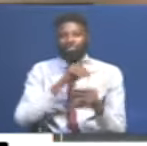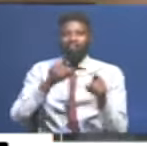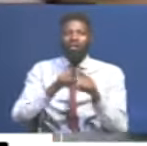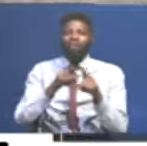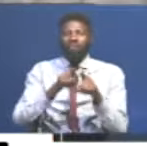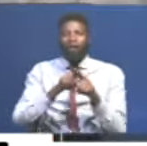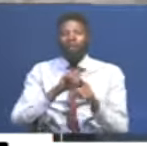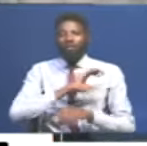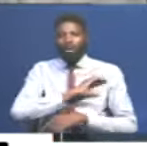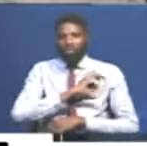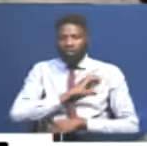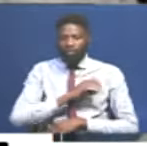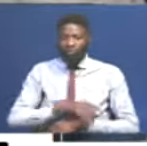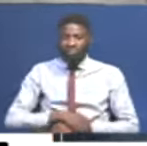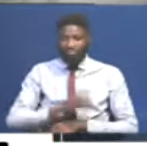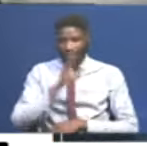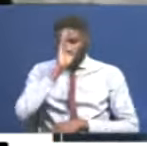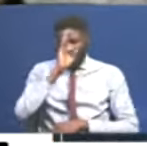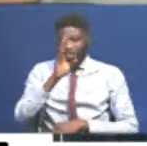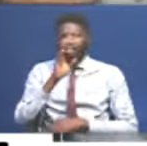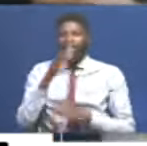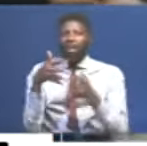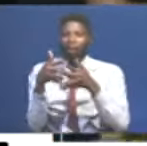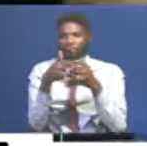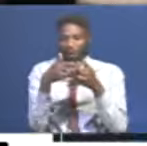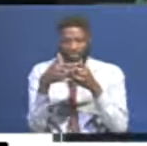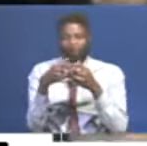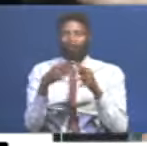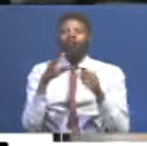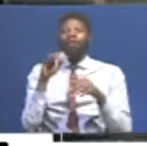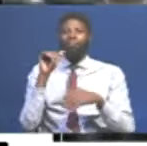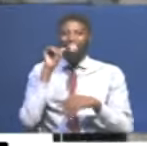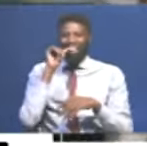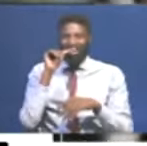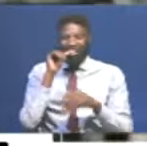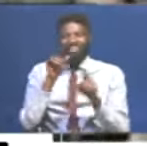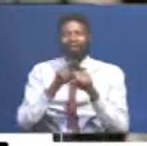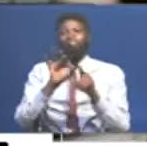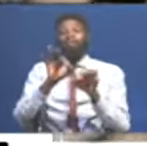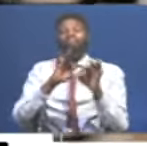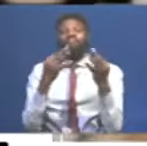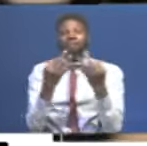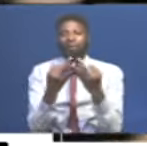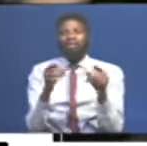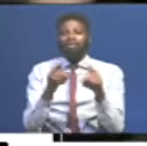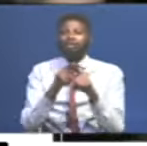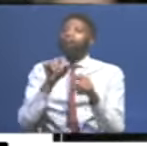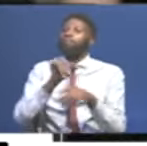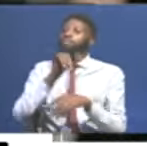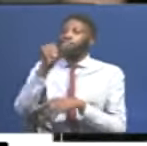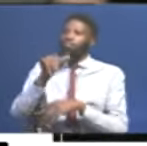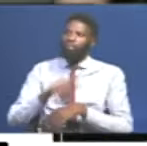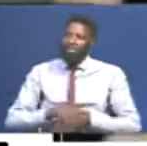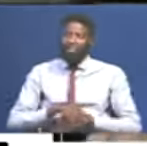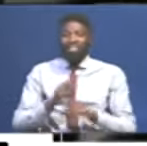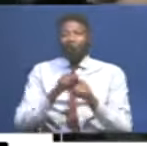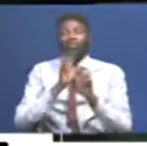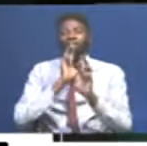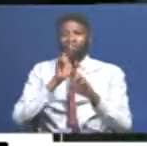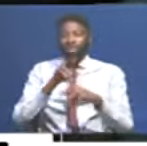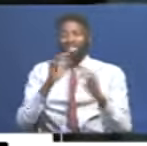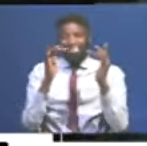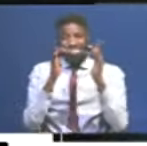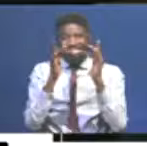American nationals and British diplomats and their families were airlifted. However, reports of collapsed internet connectivity have